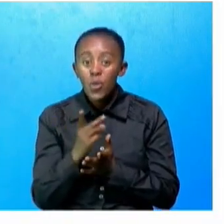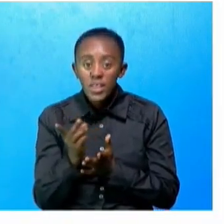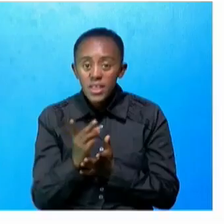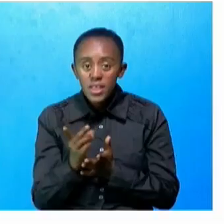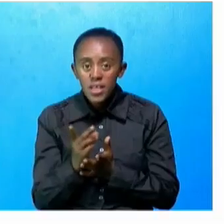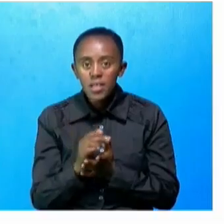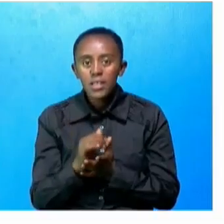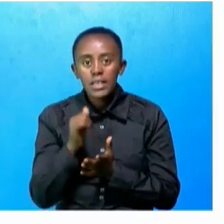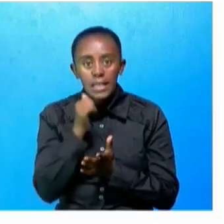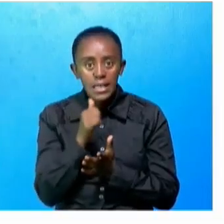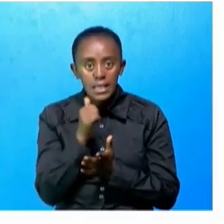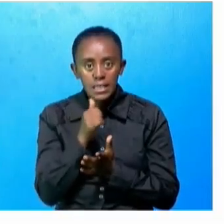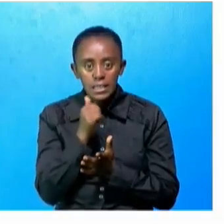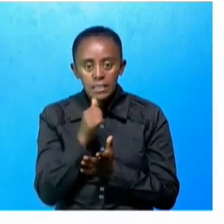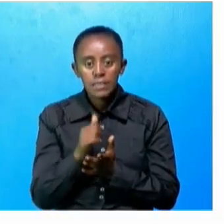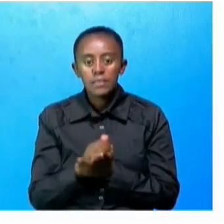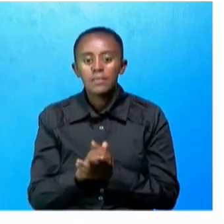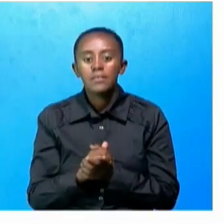girls,